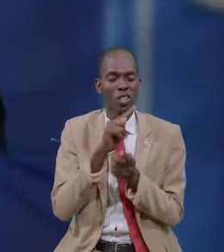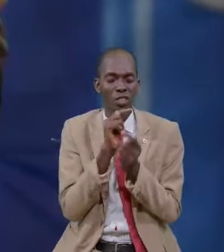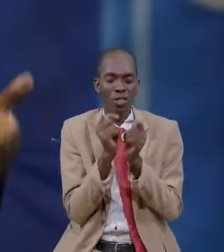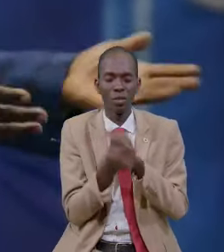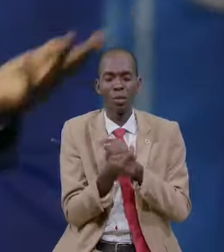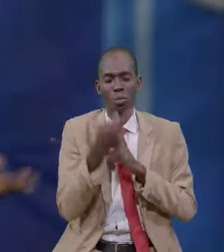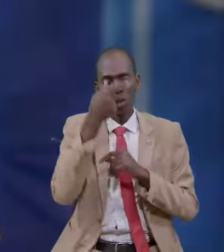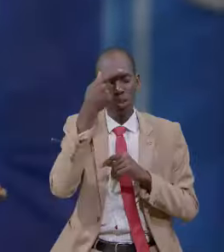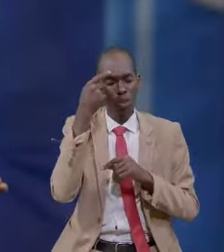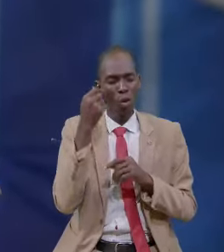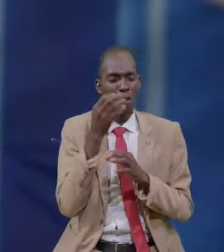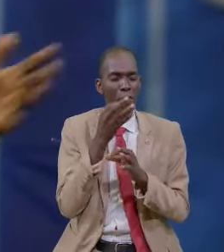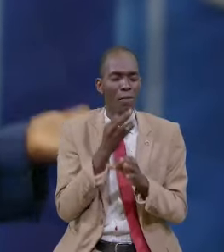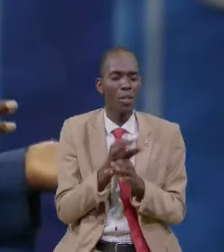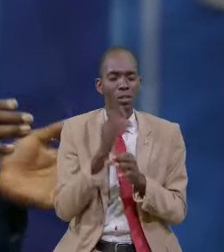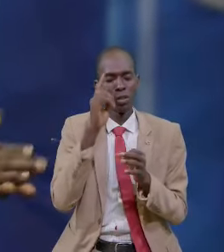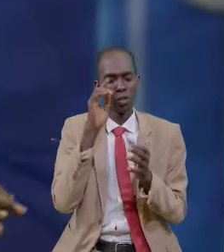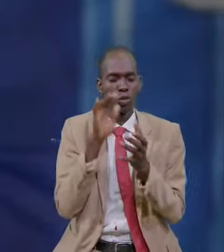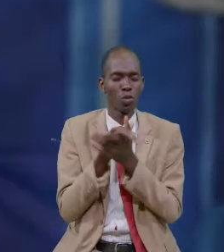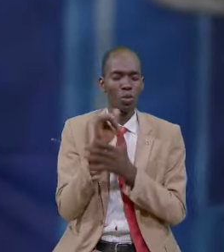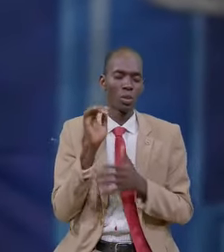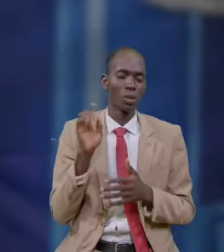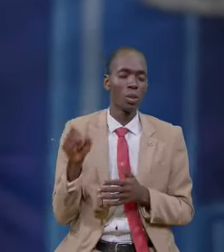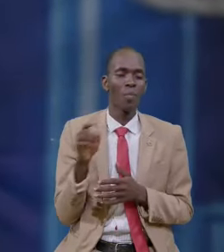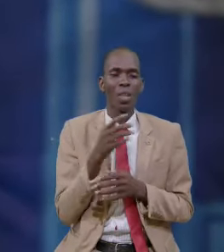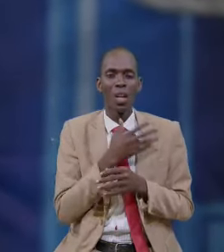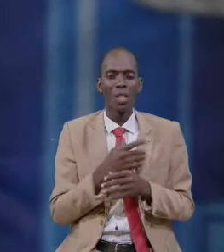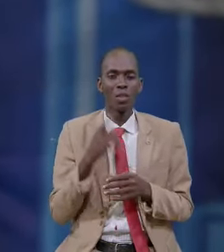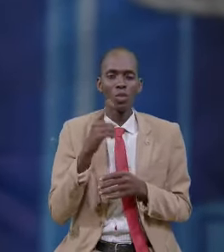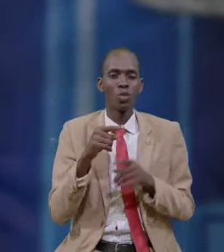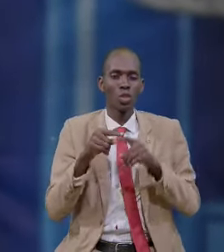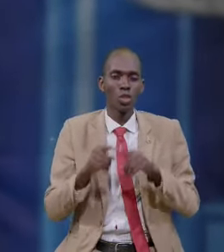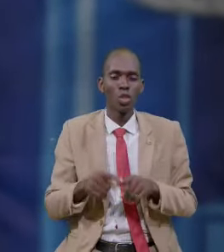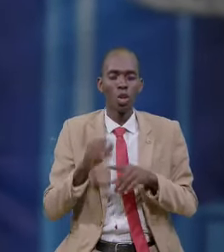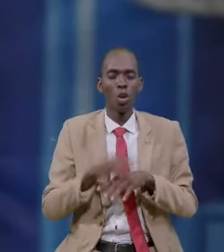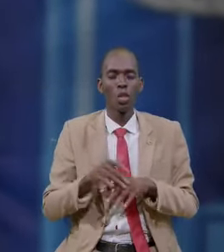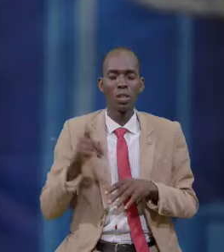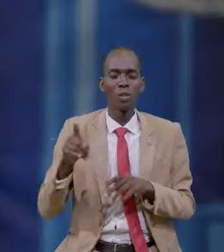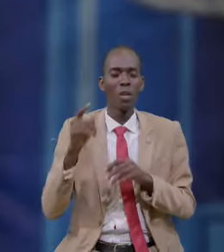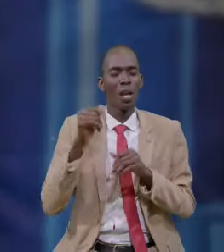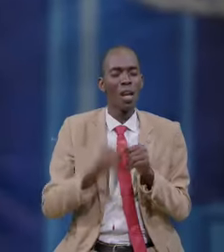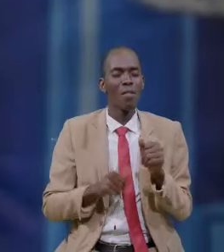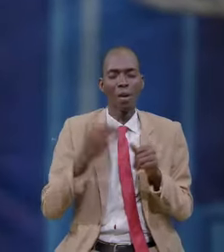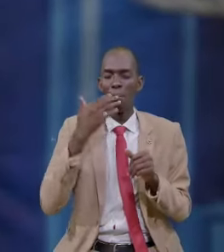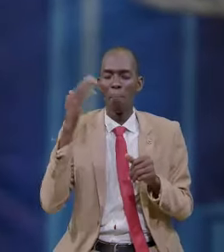faith trusts him. And you lean on him. Every bad thing